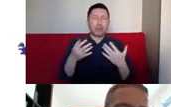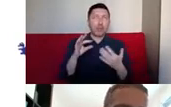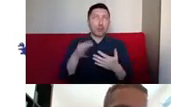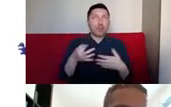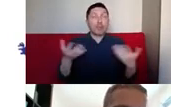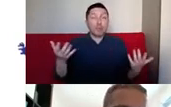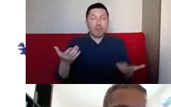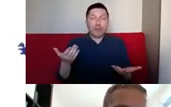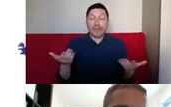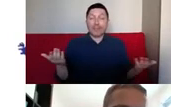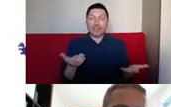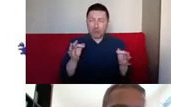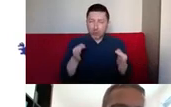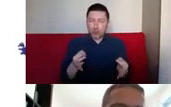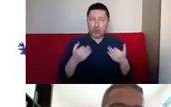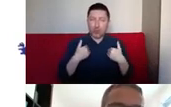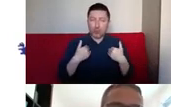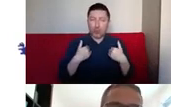please.